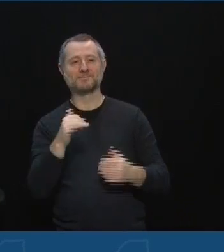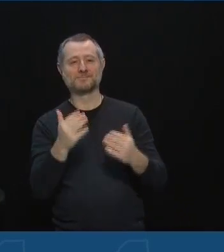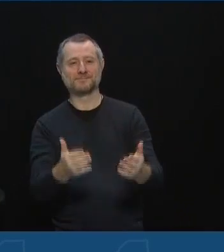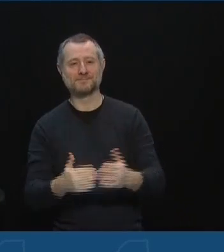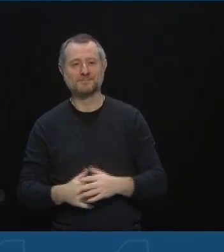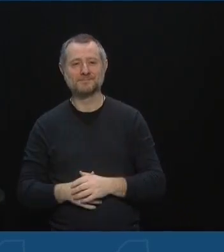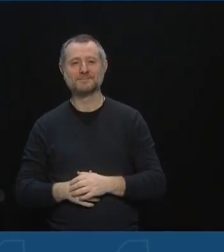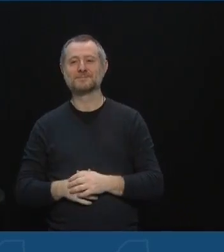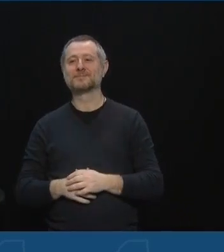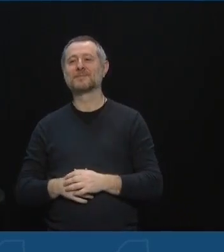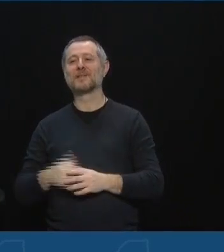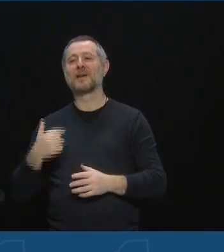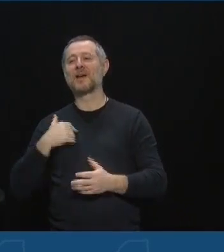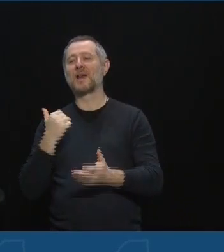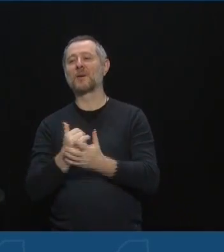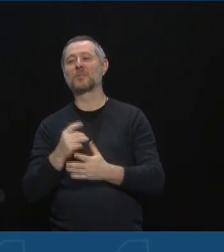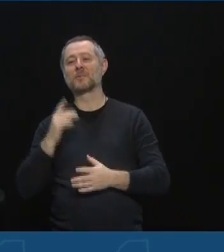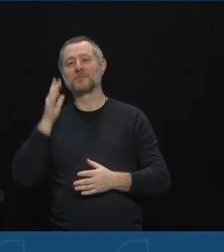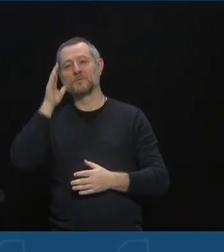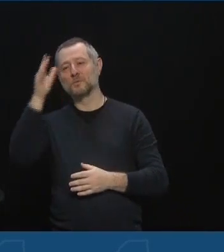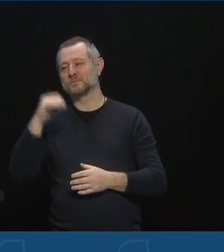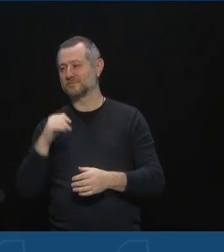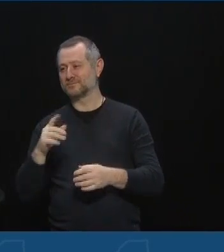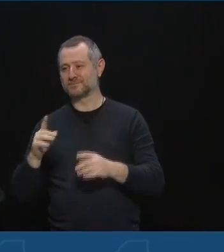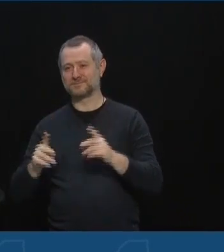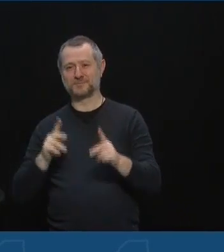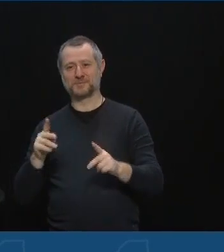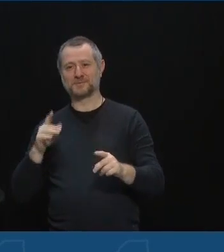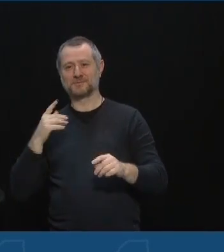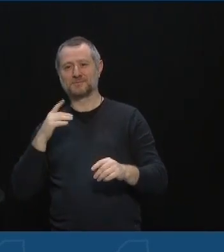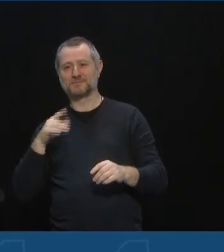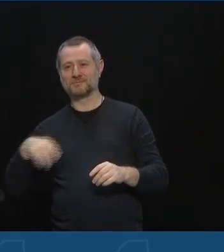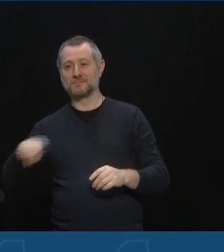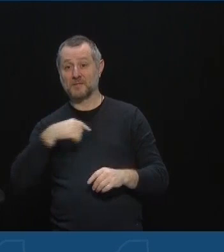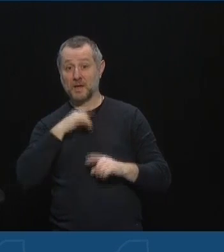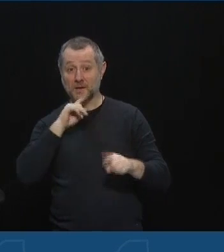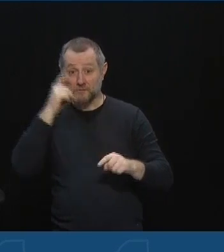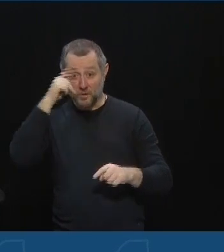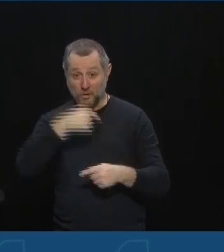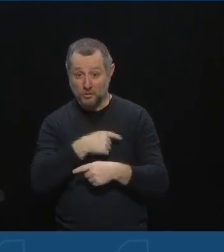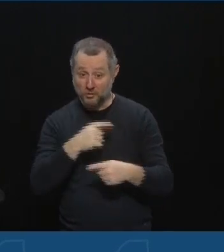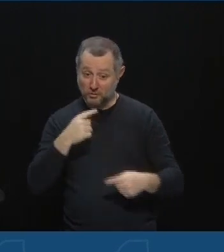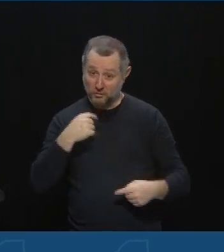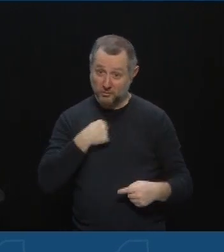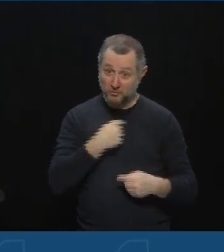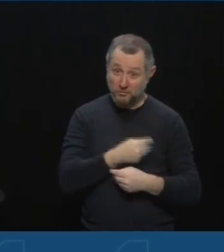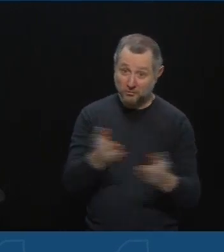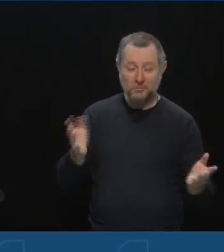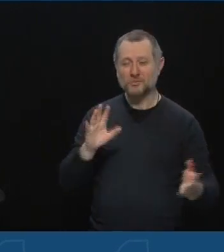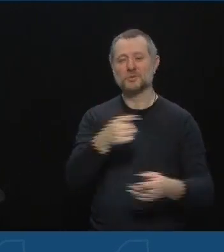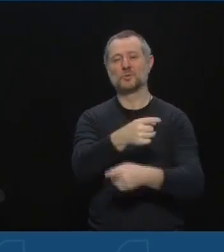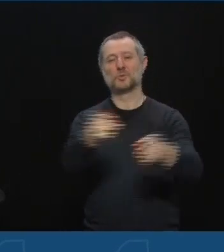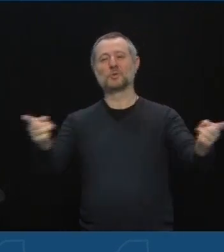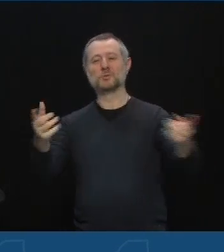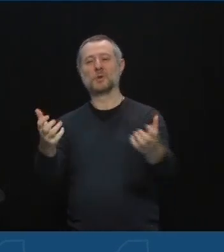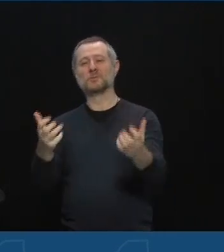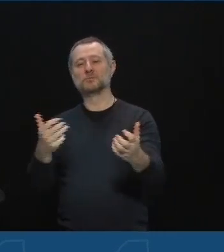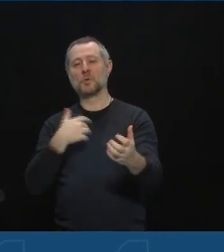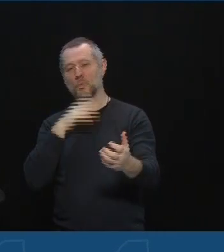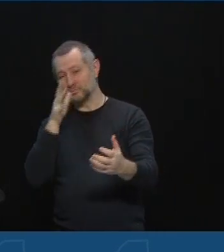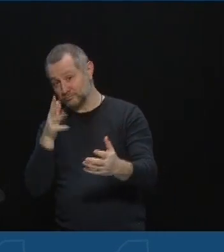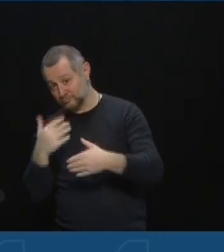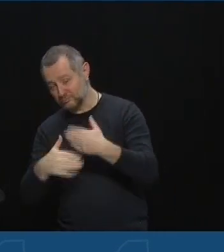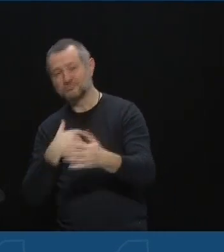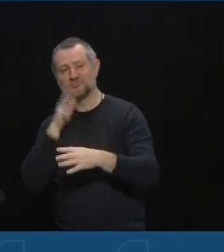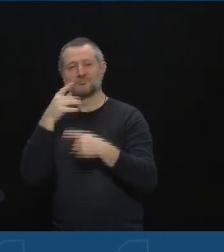want to help create? We don't have all the answers. We have all the questions. You tell us what you want to see in this area, and we'll make it happen. So I'm real